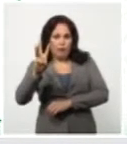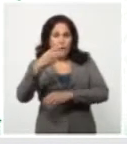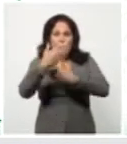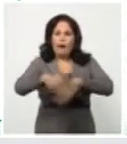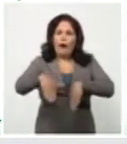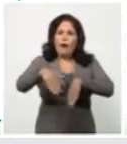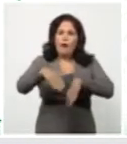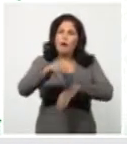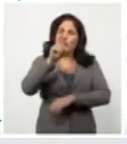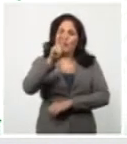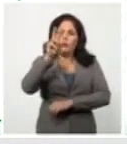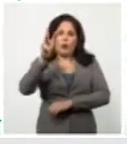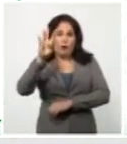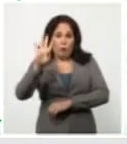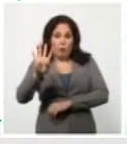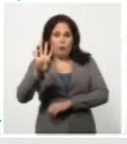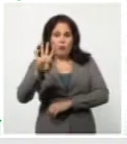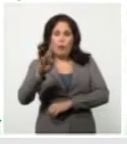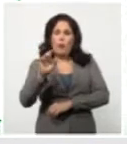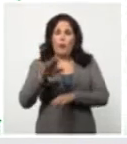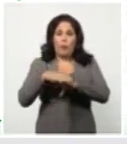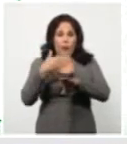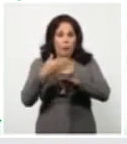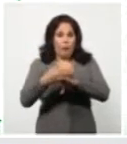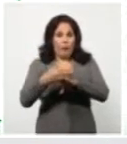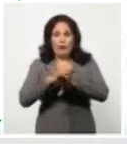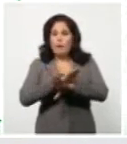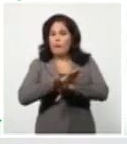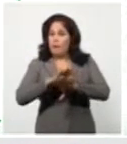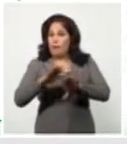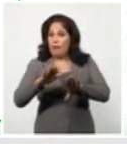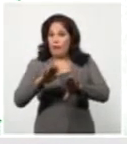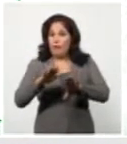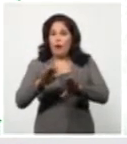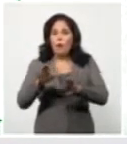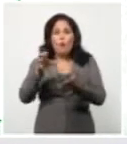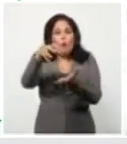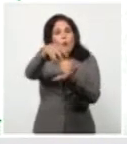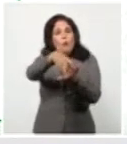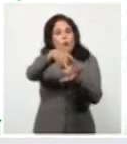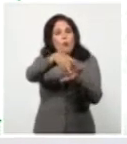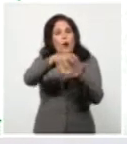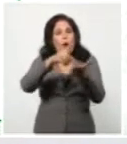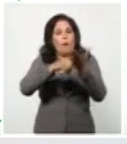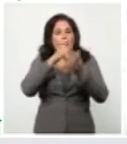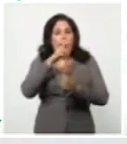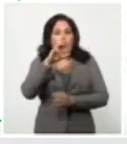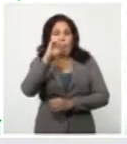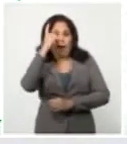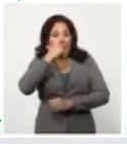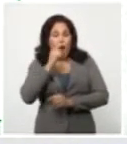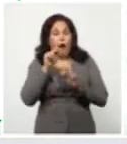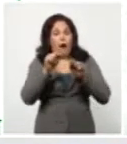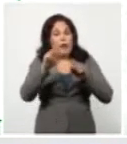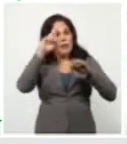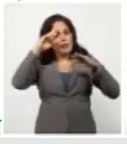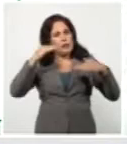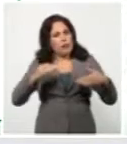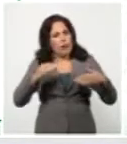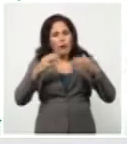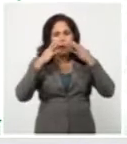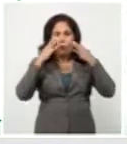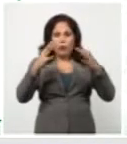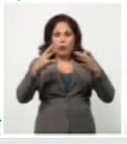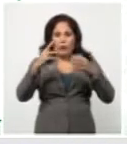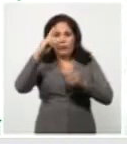in La Lisa, going next through 23rd Street, 234th Street up to their destination, La Pradera